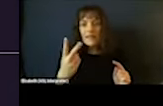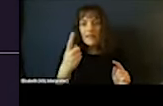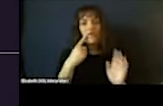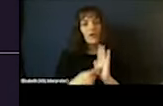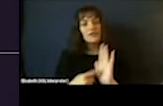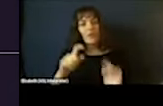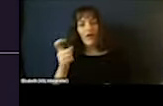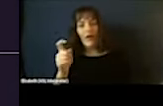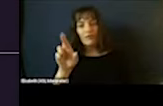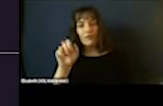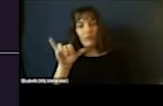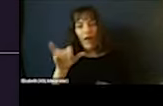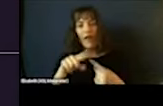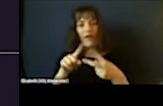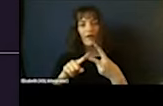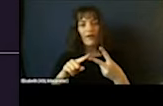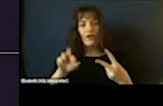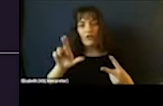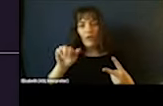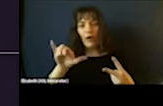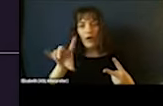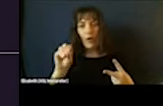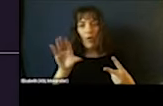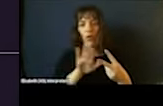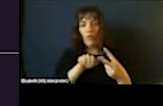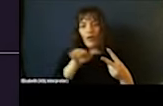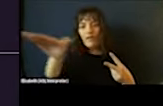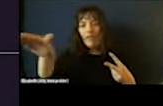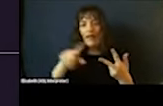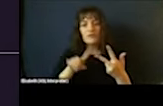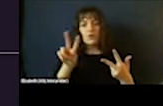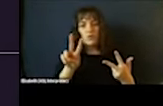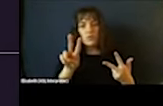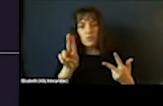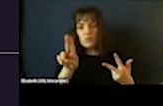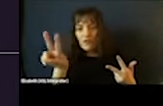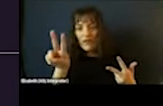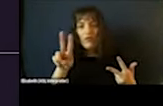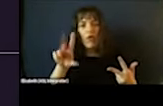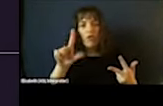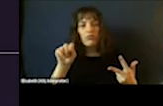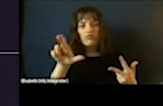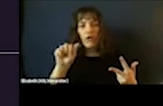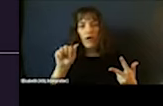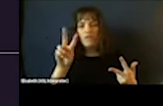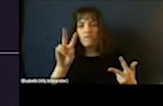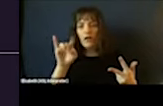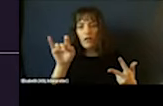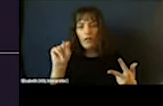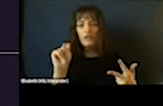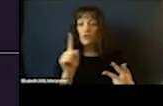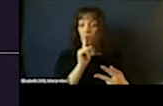and ultraviolet. So really when we think about it, even fully sighted astronomers have to